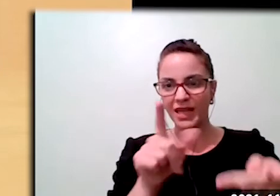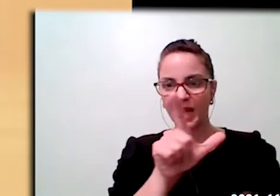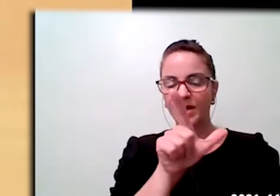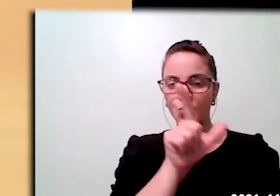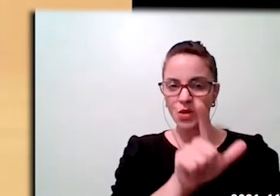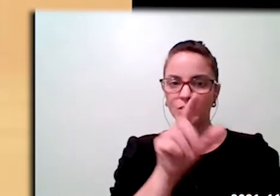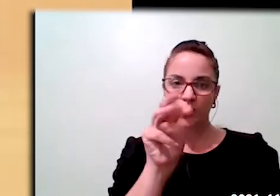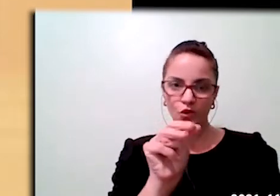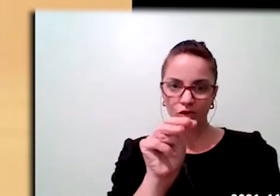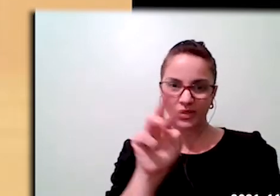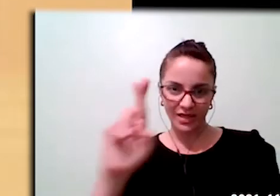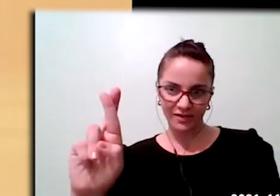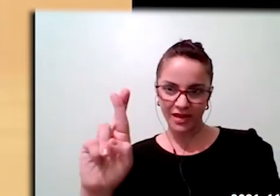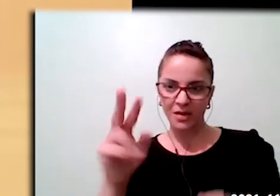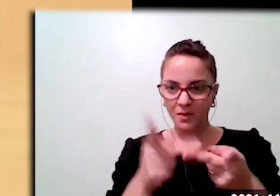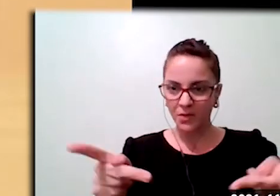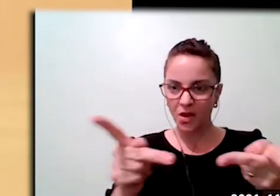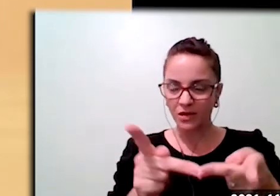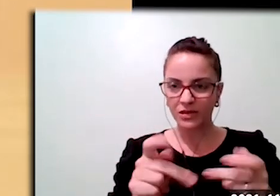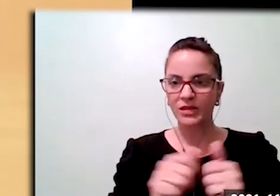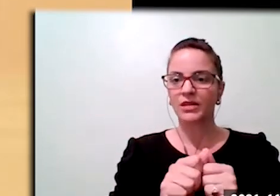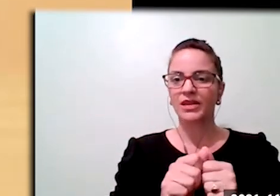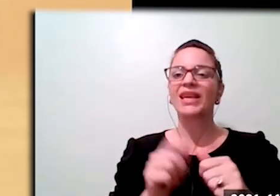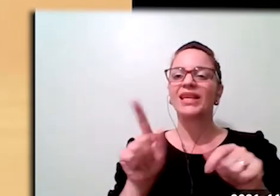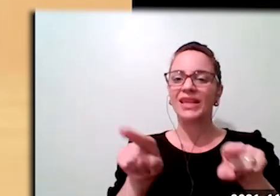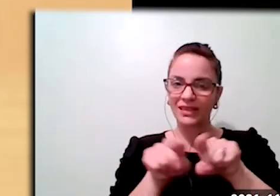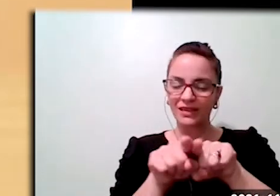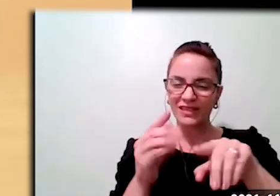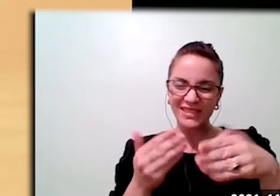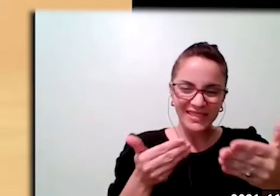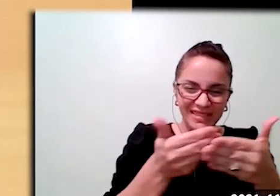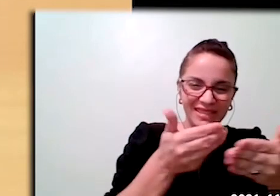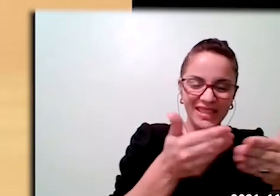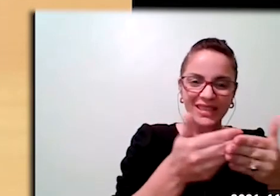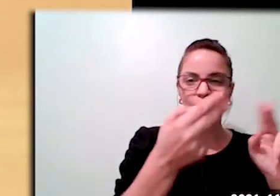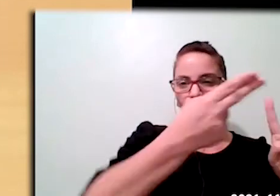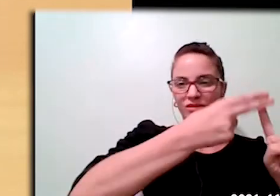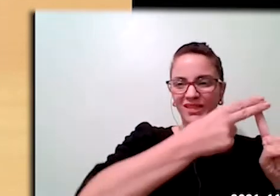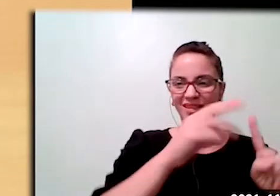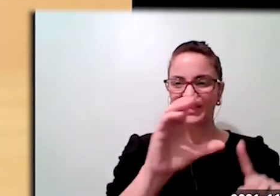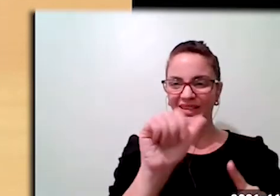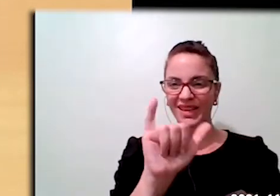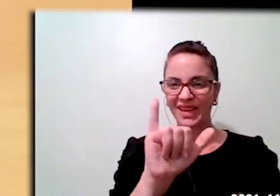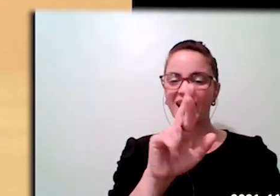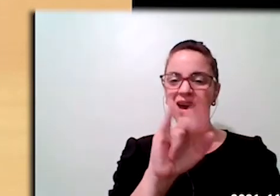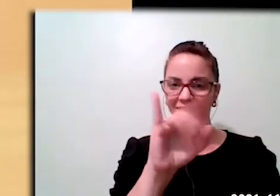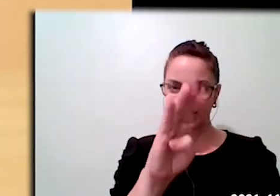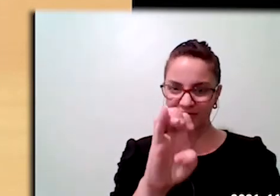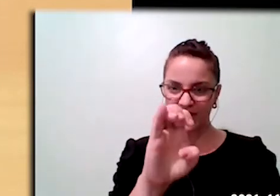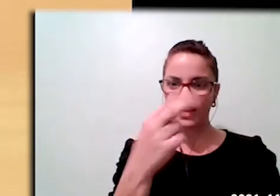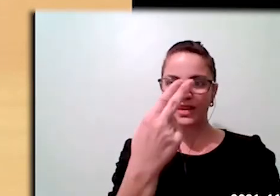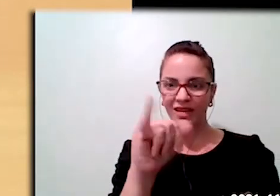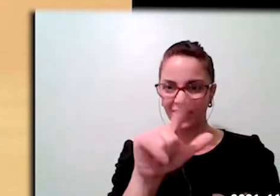fragment from the San Ramon Battery across the Caribe Hilton, a battery and a coastal emplacement of the